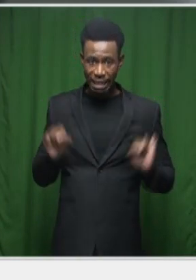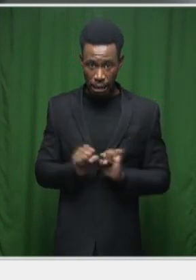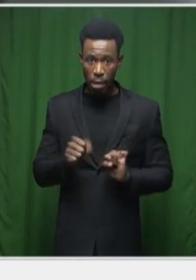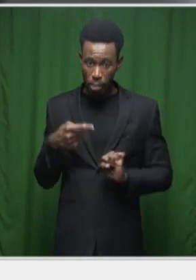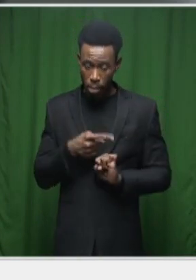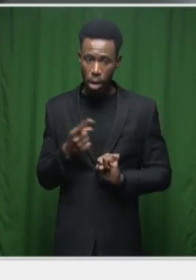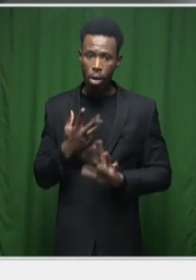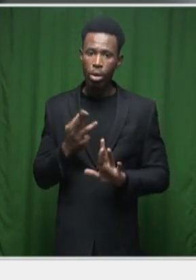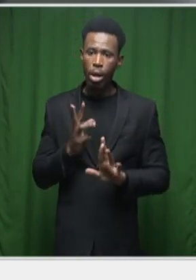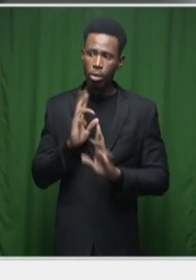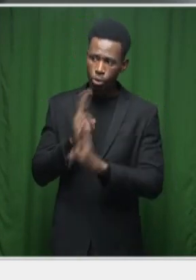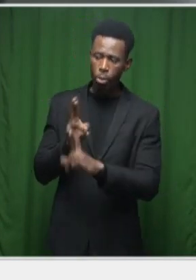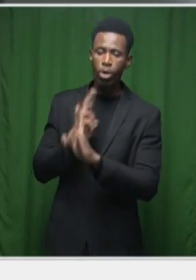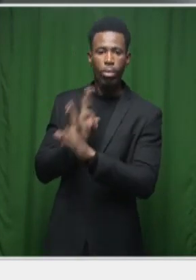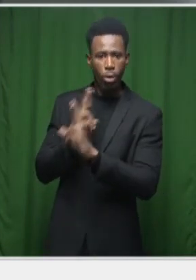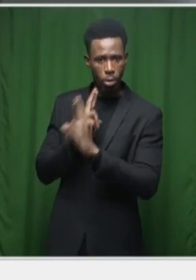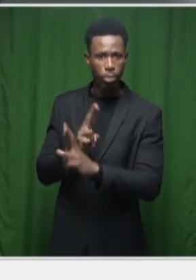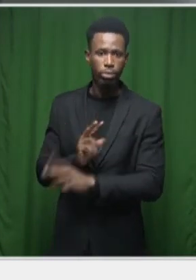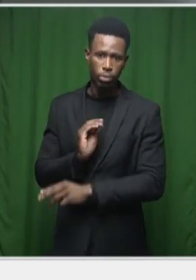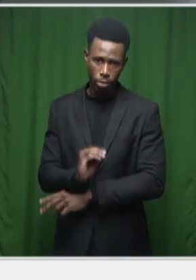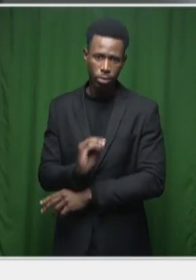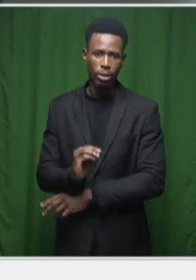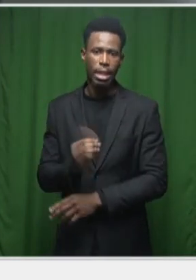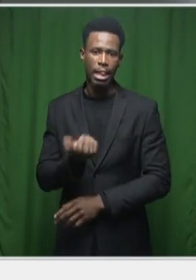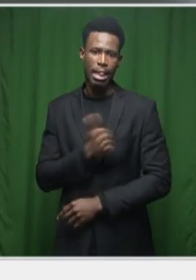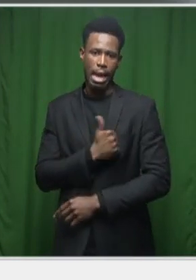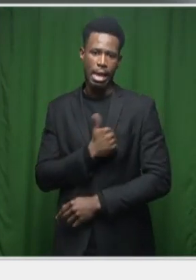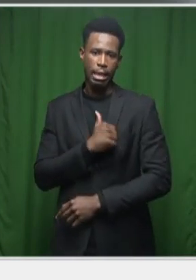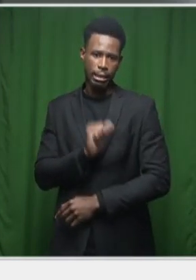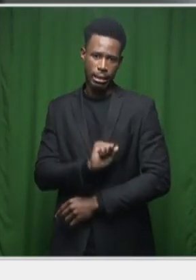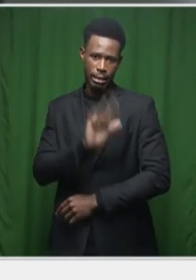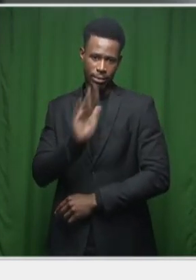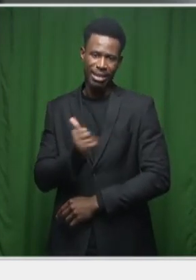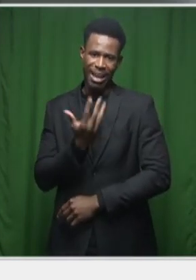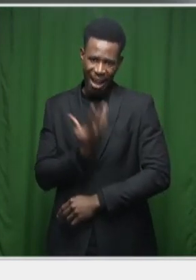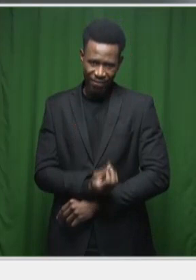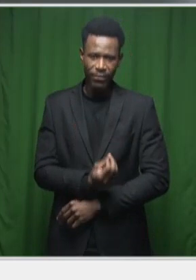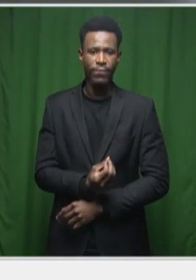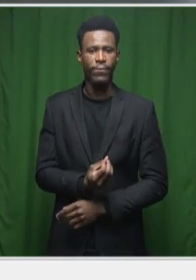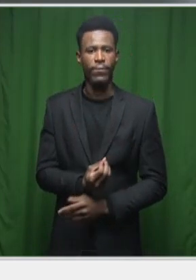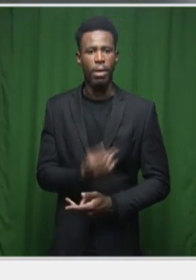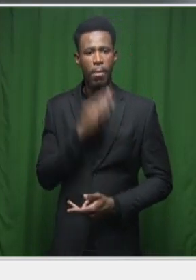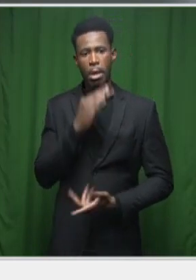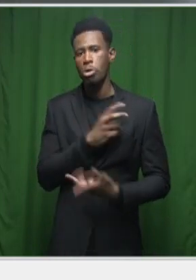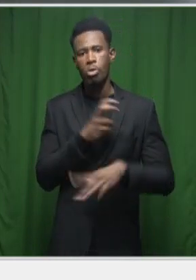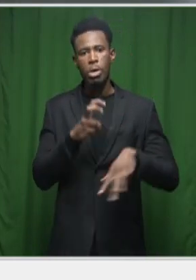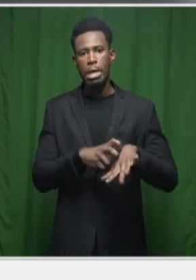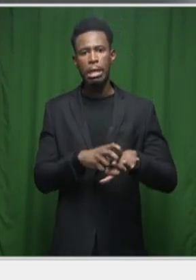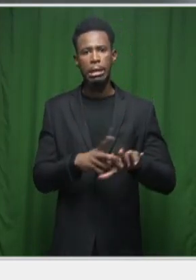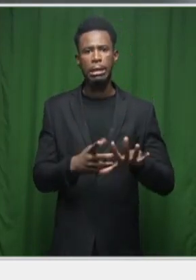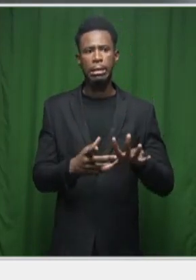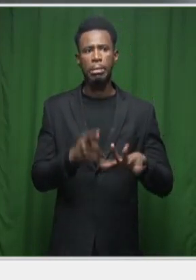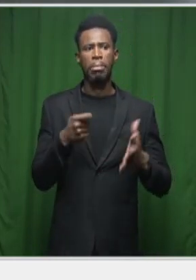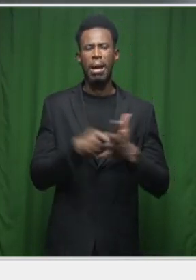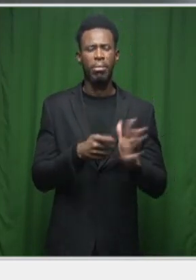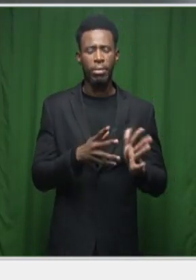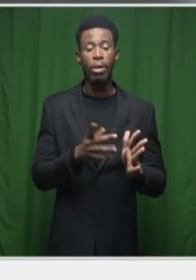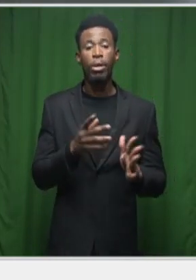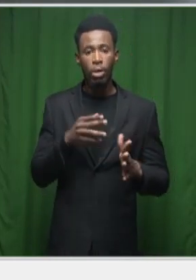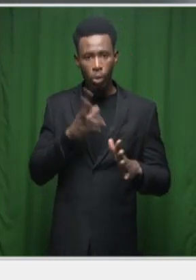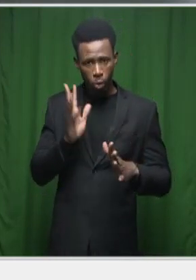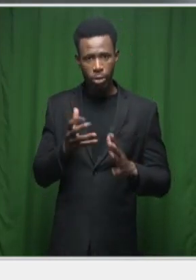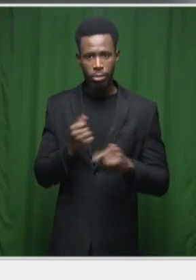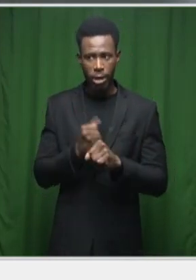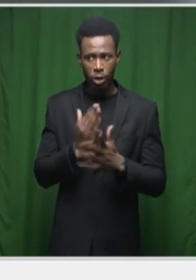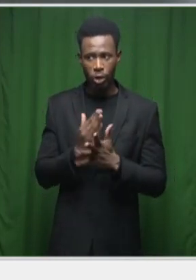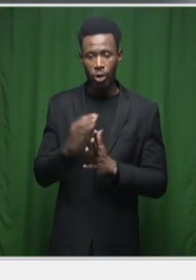to leverage that system that we already have to create a more, comparable system with CBAM. Right.